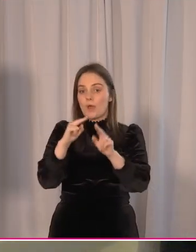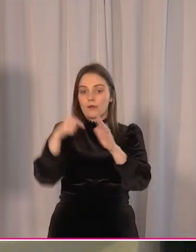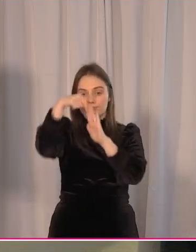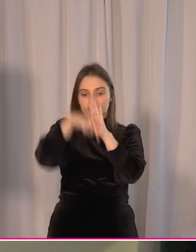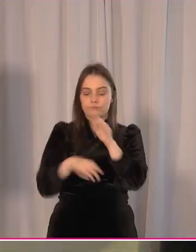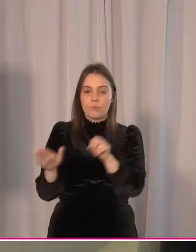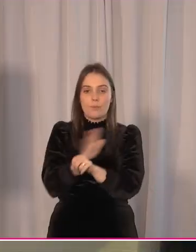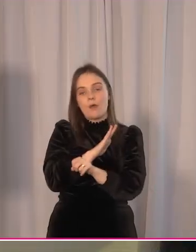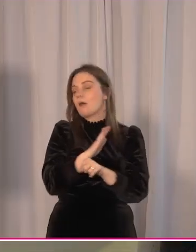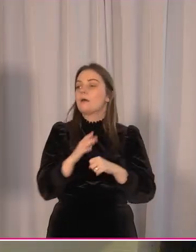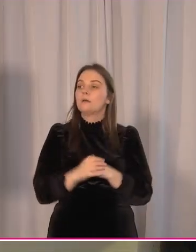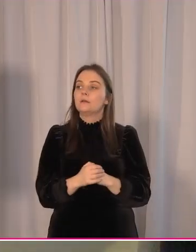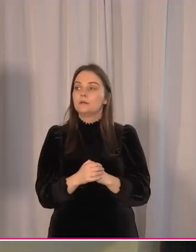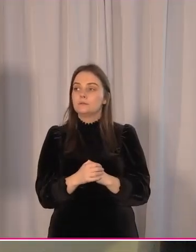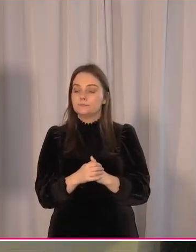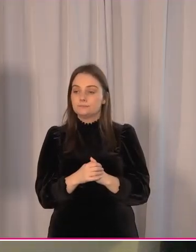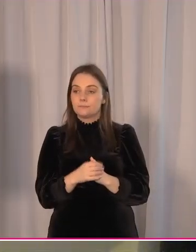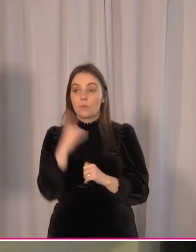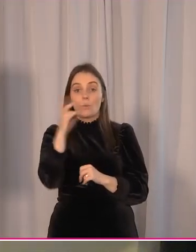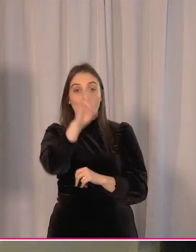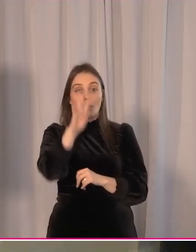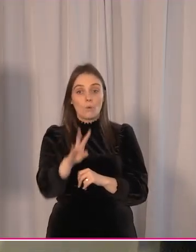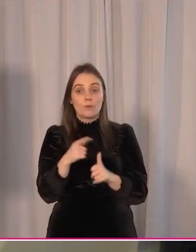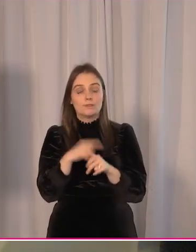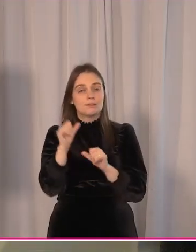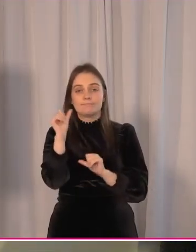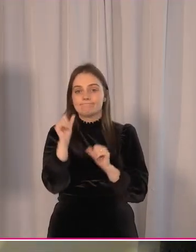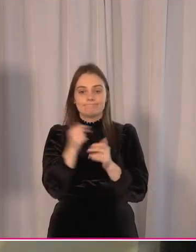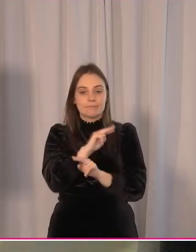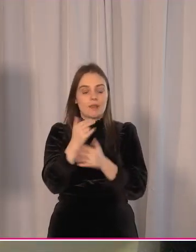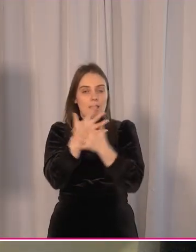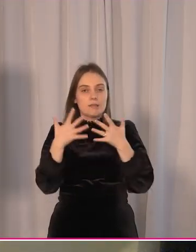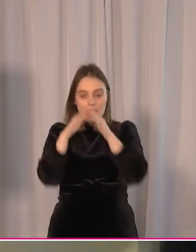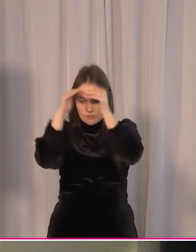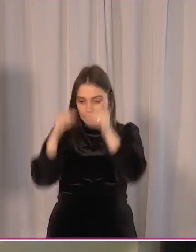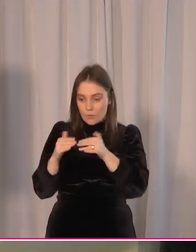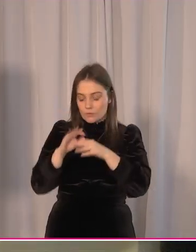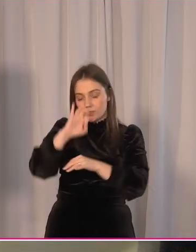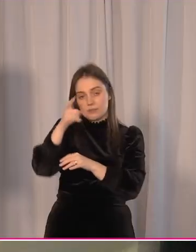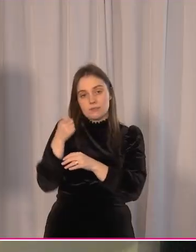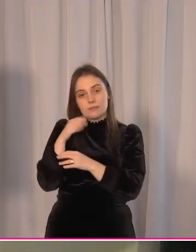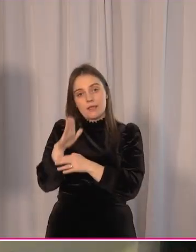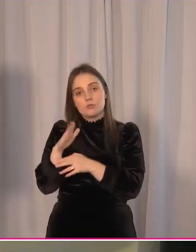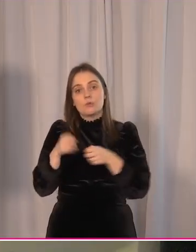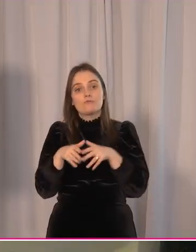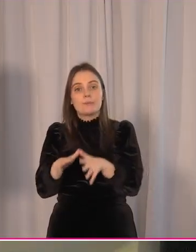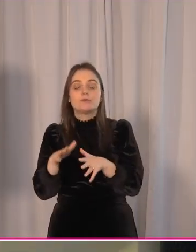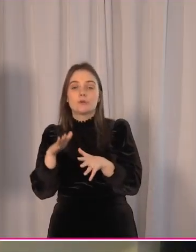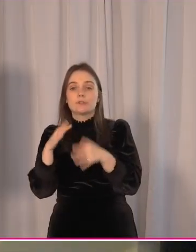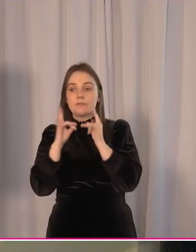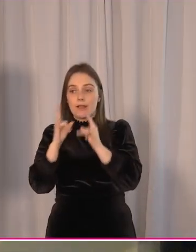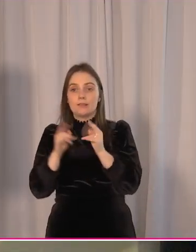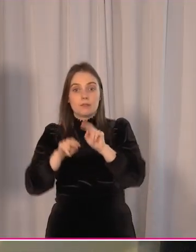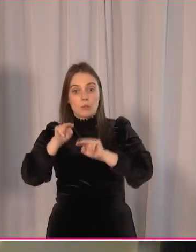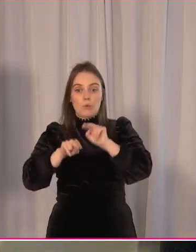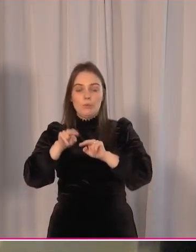all. And one of them is there is very little attention to sexual and reproductive health and rights in the new